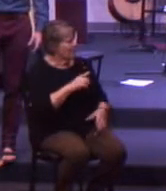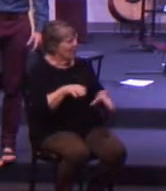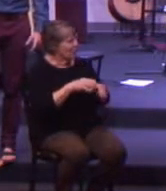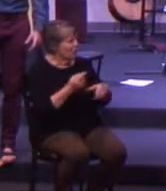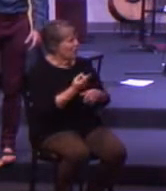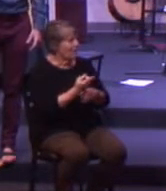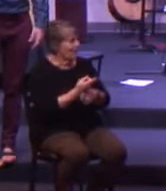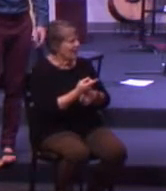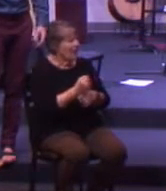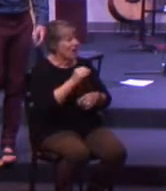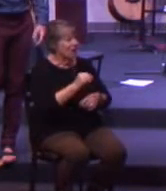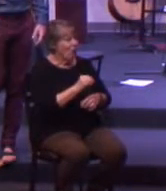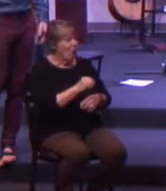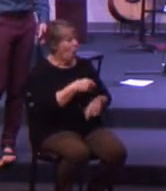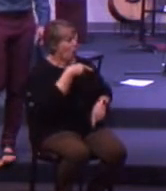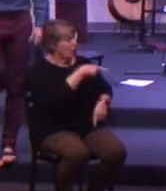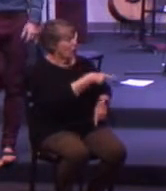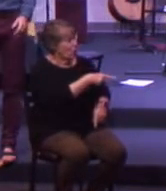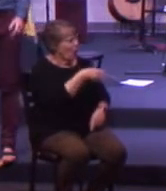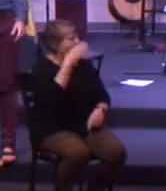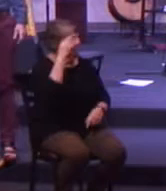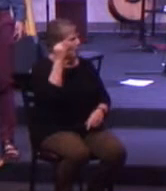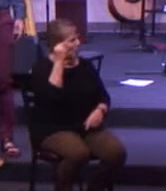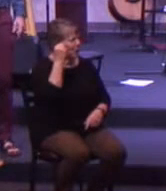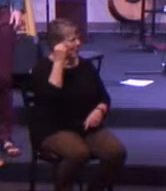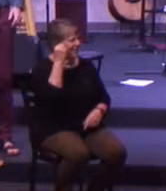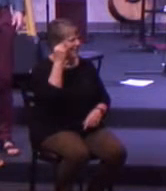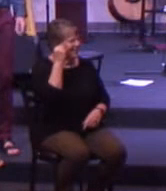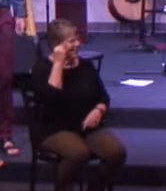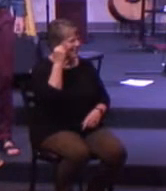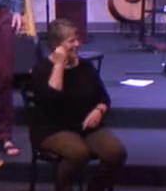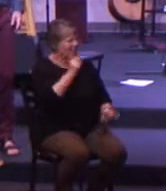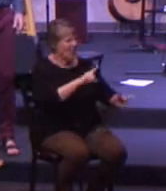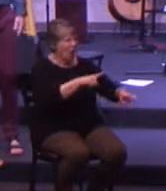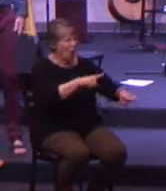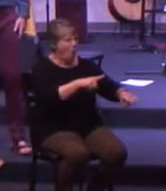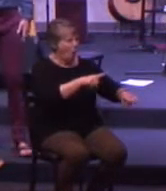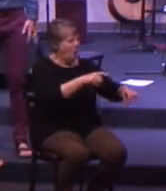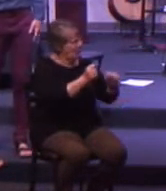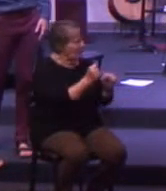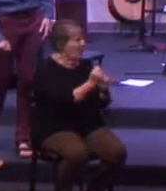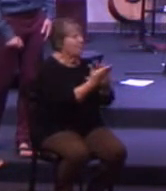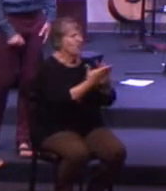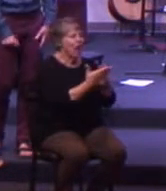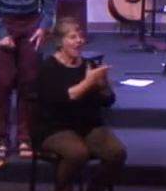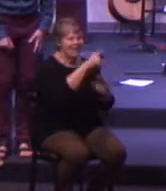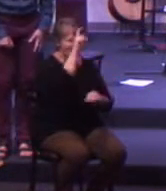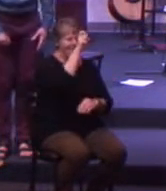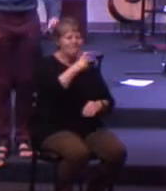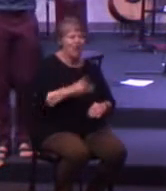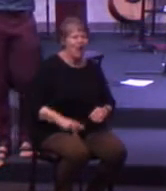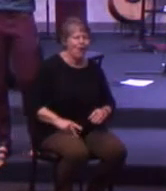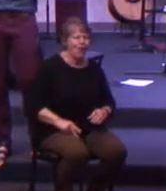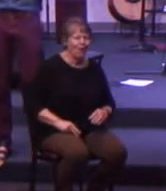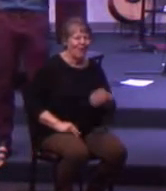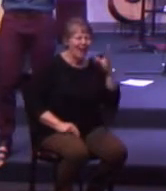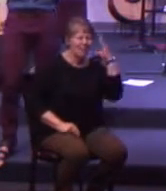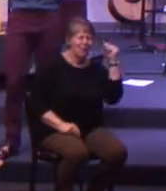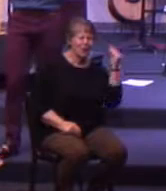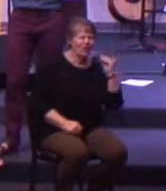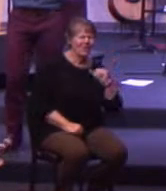Therefore, you, Moses, go confront Pharaoh. And Moses is like,